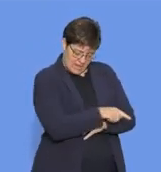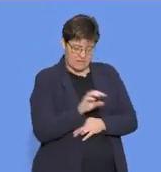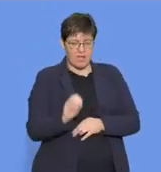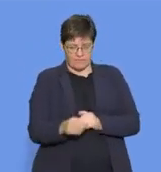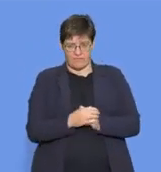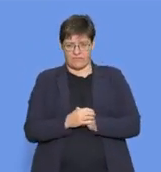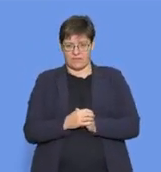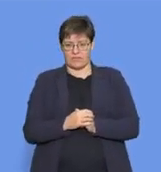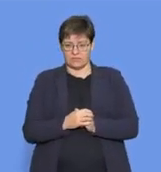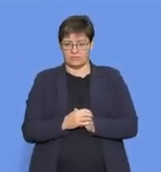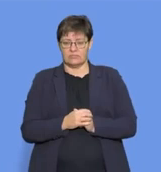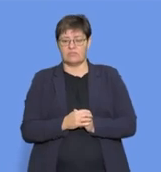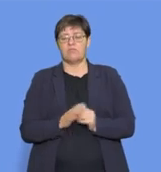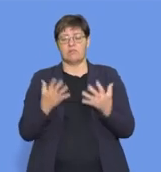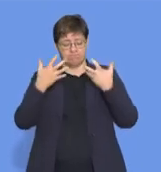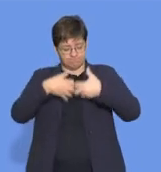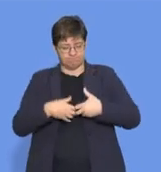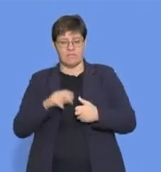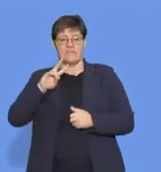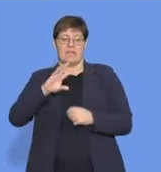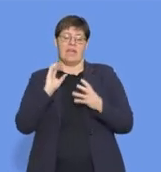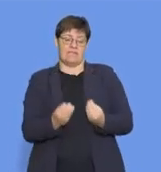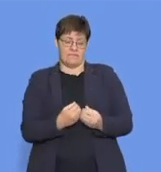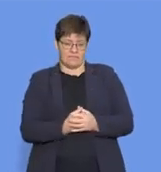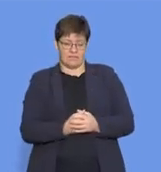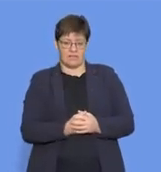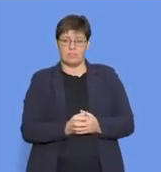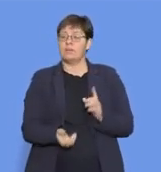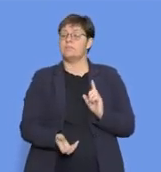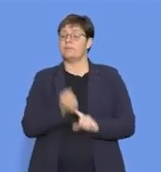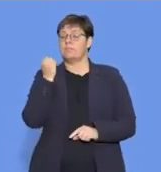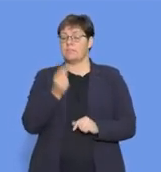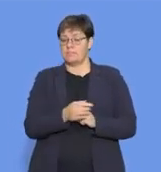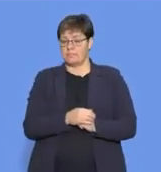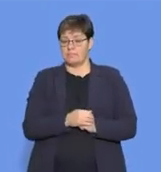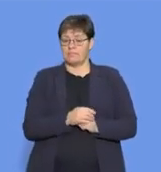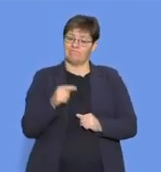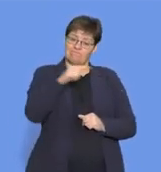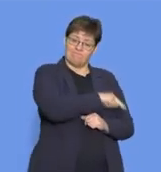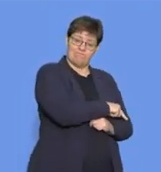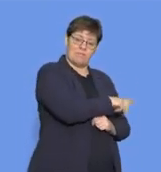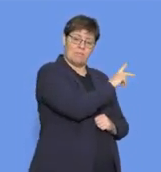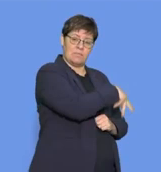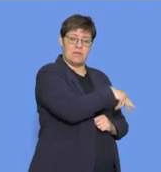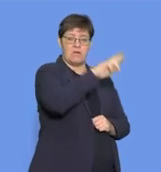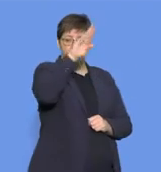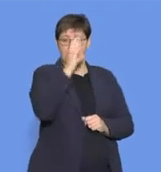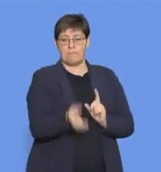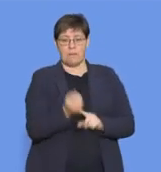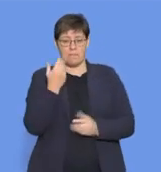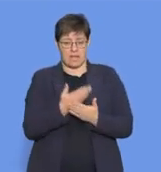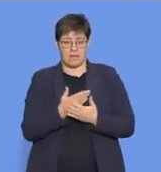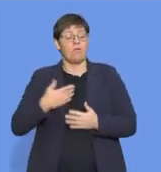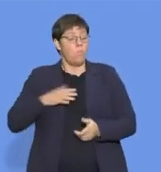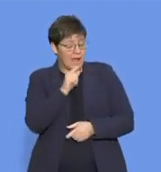got a side. We have that V pattern that we're looking for with our given, which means we can find that side easily. And